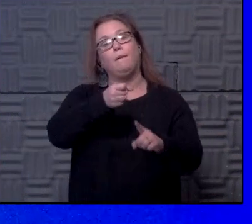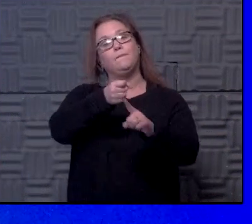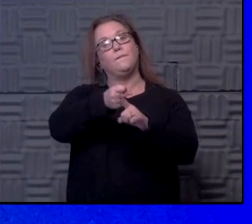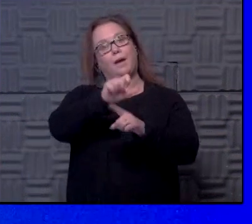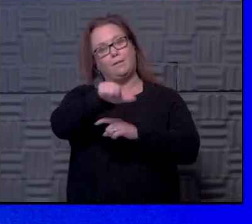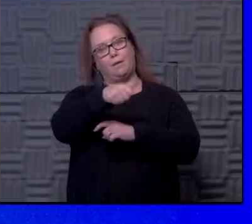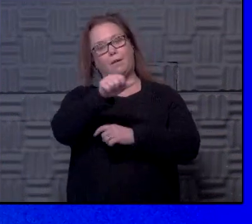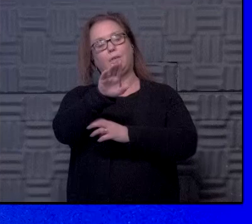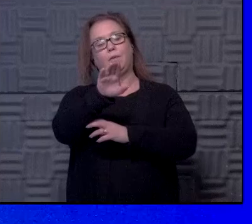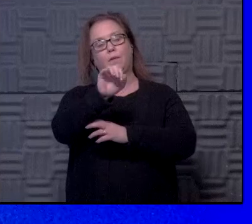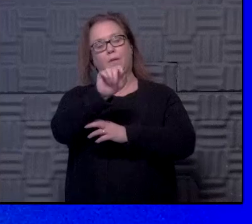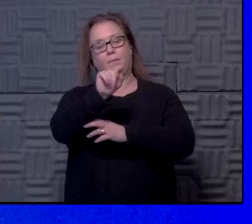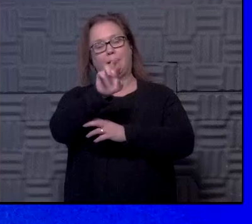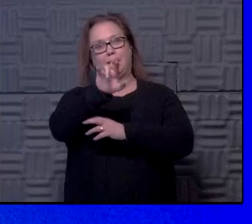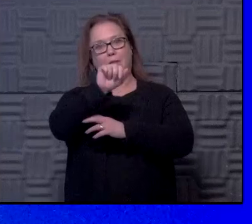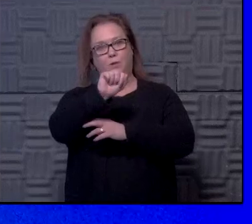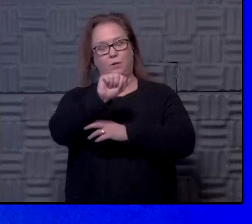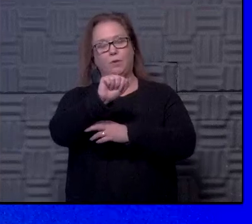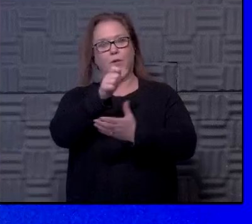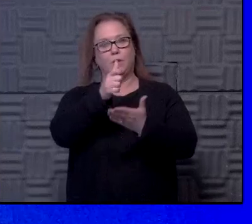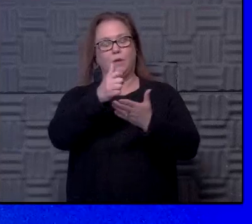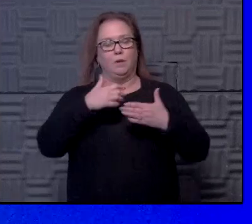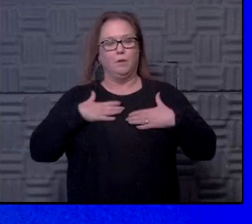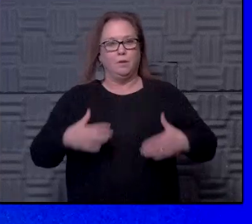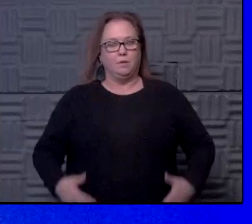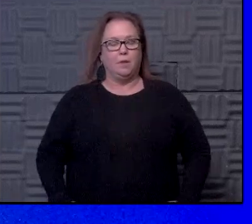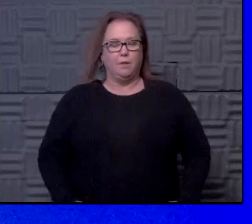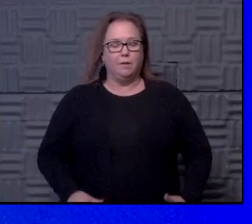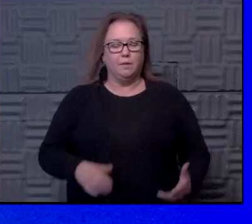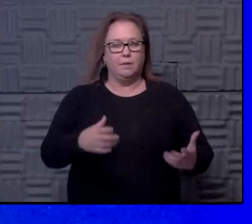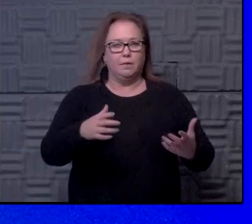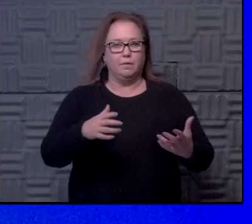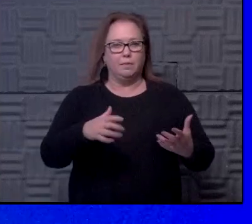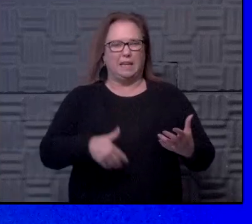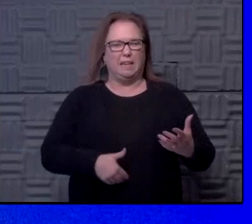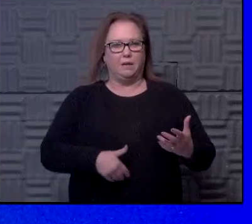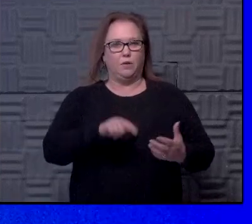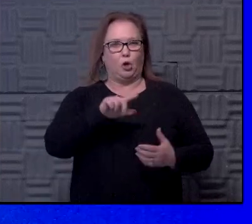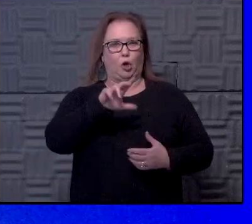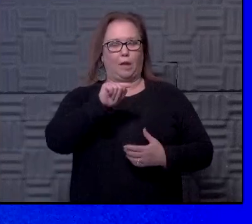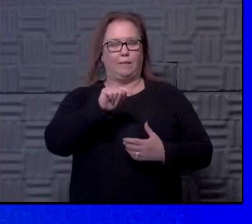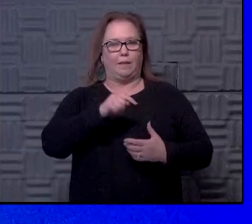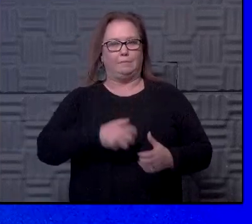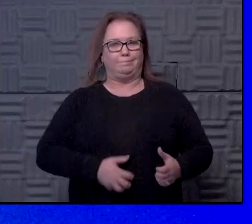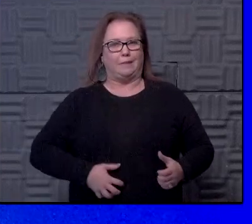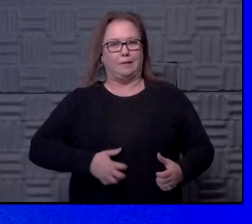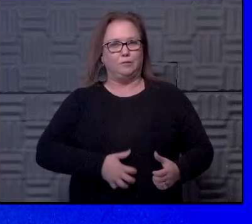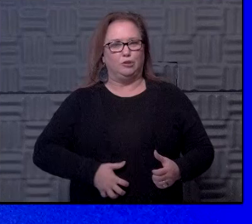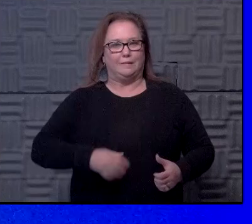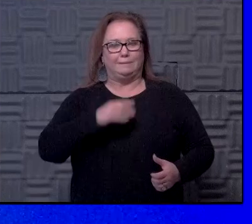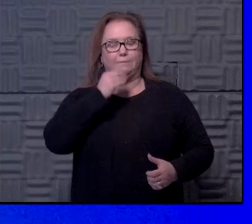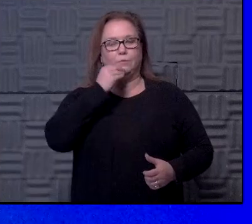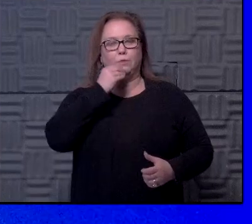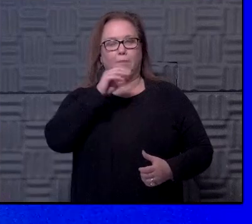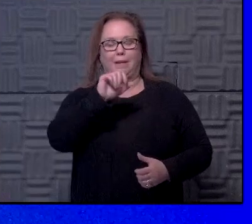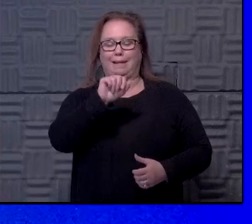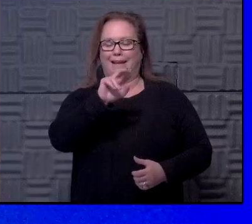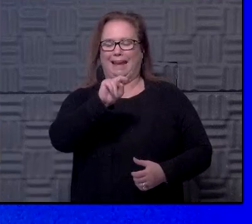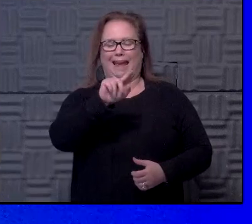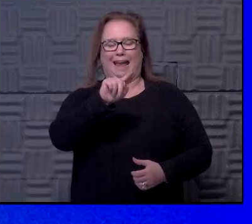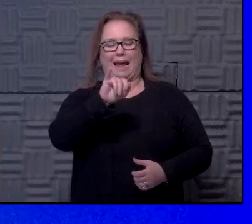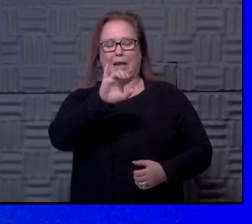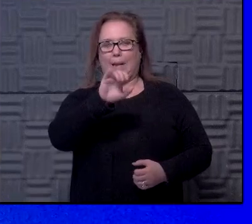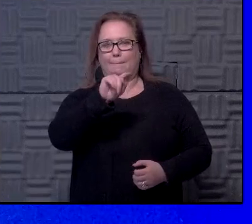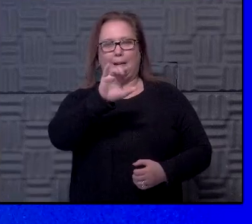other bacteria in your body that are helpful. For instance, bacteria in your gut that help digest food and things of that nature. But antibiotics do